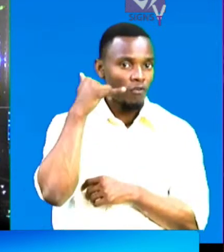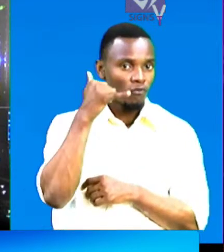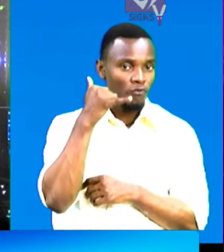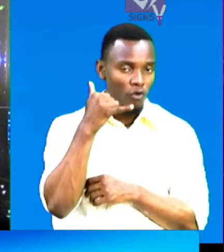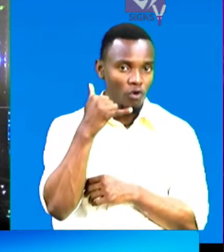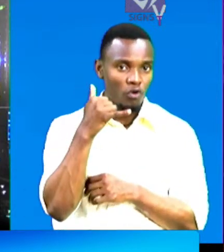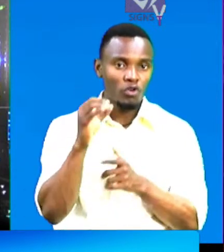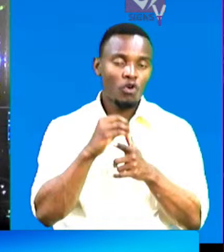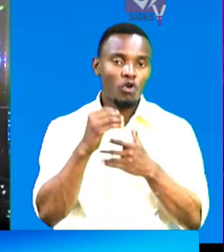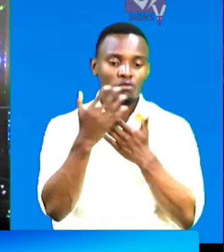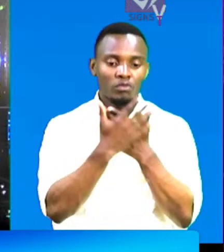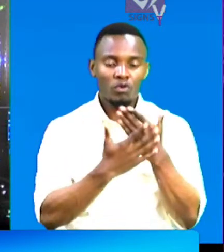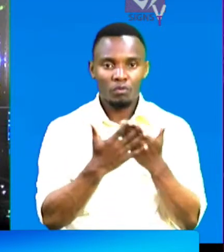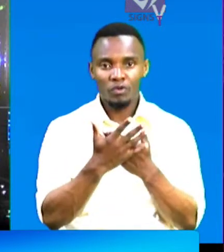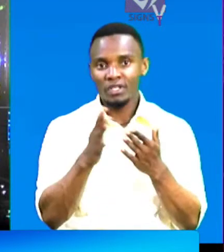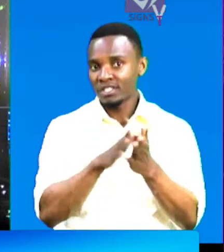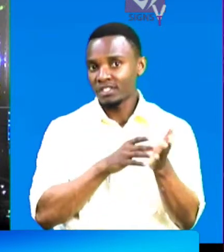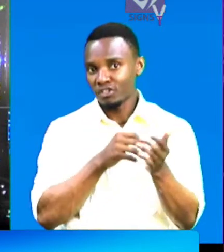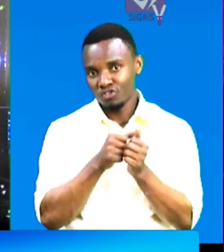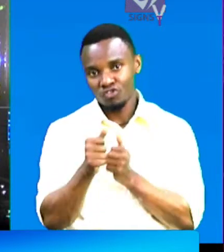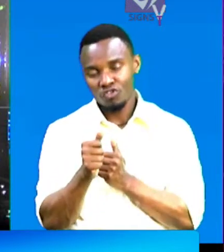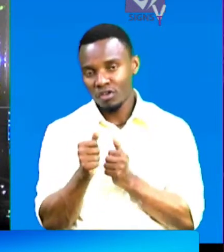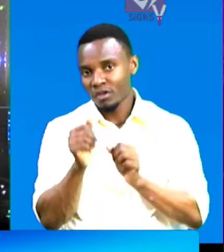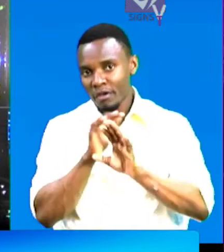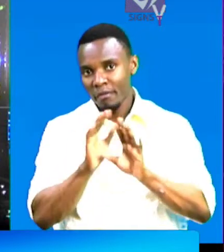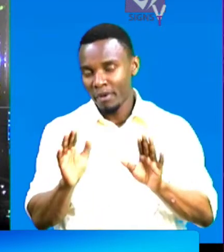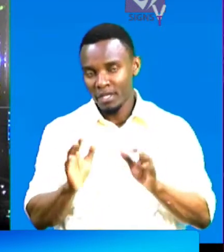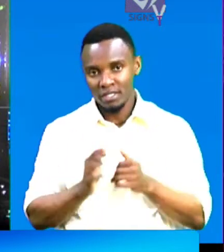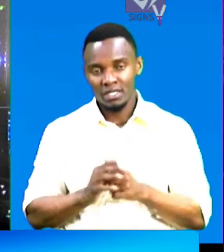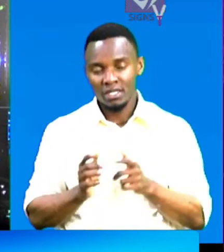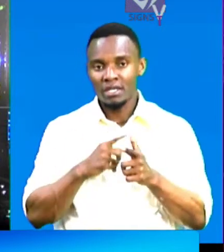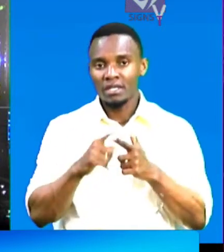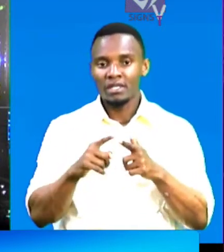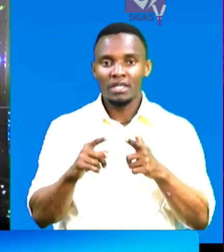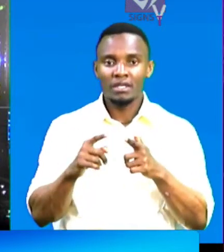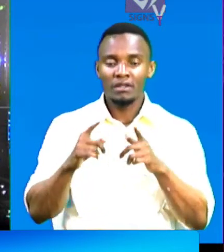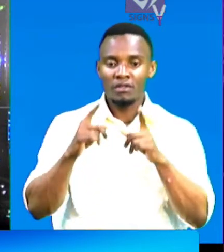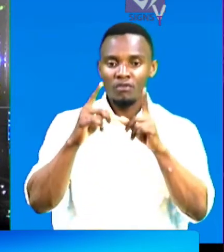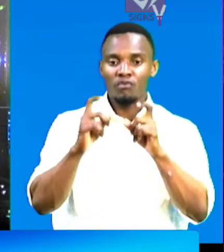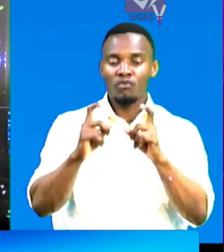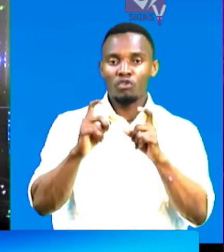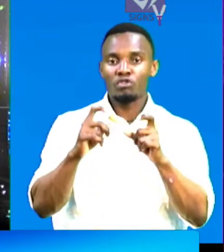spoils and then those items that you had taken photos of